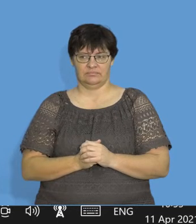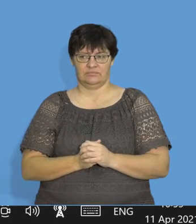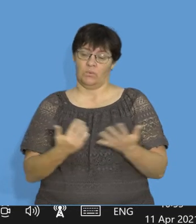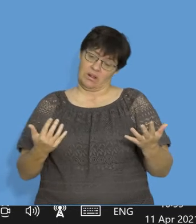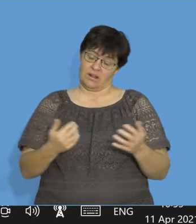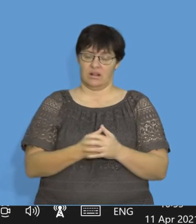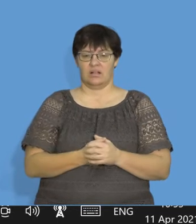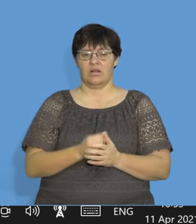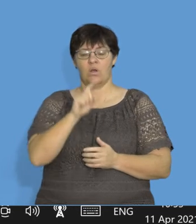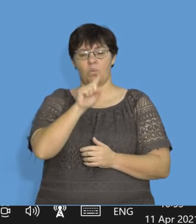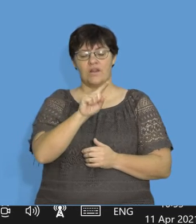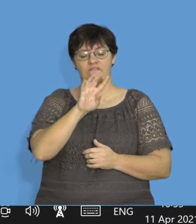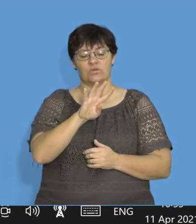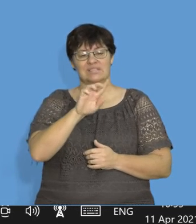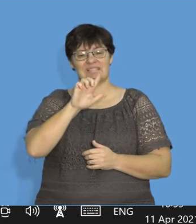Wow,